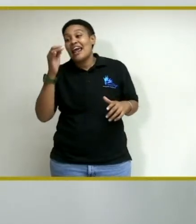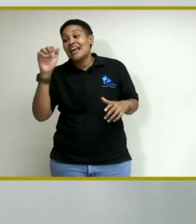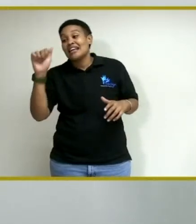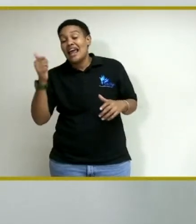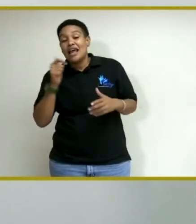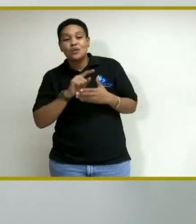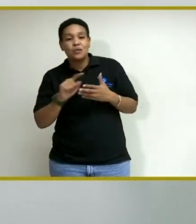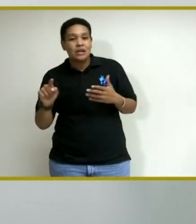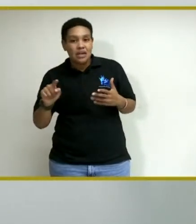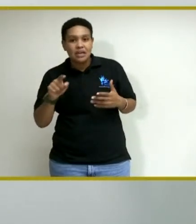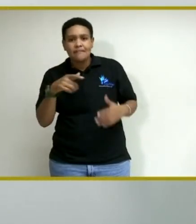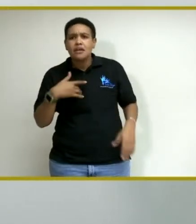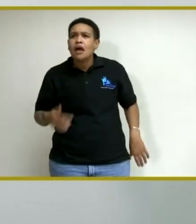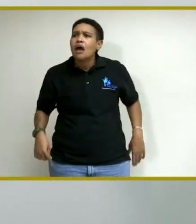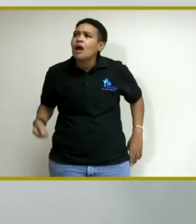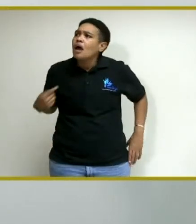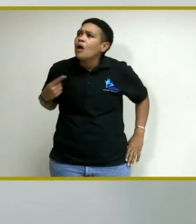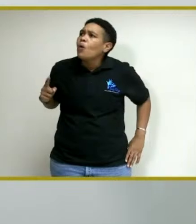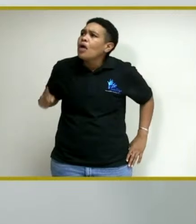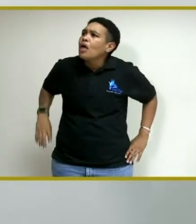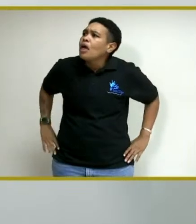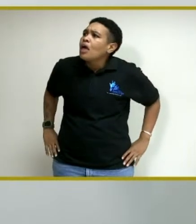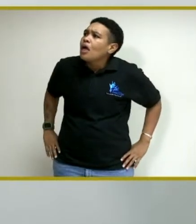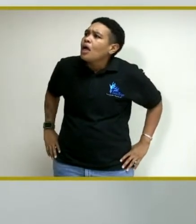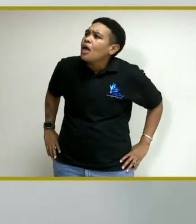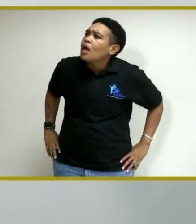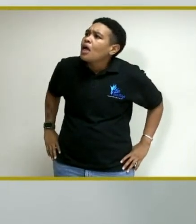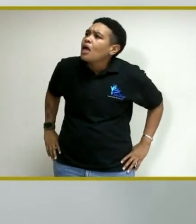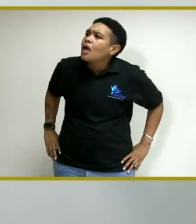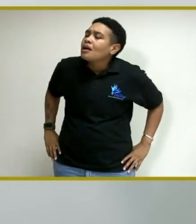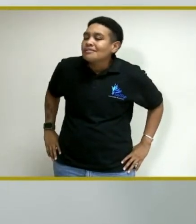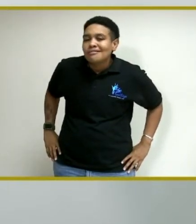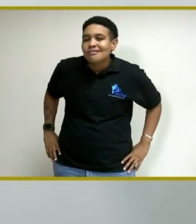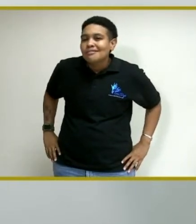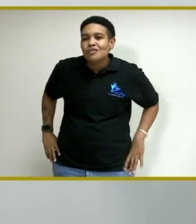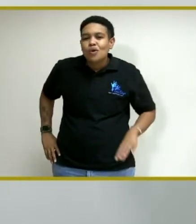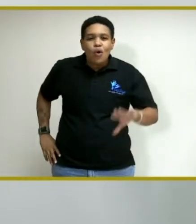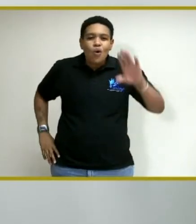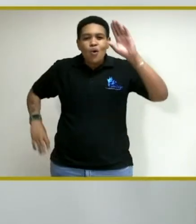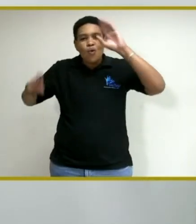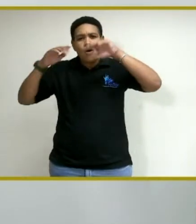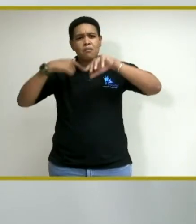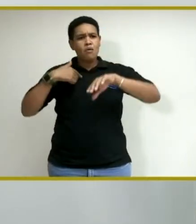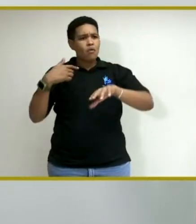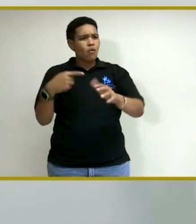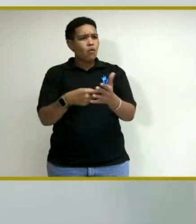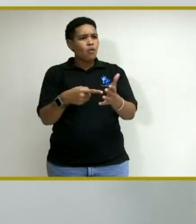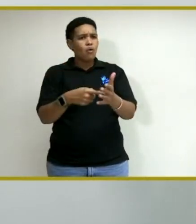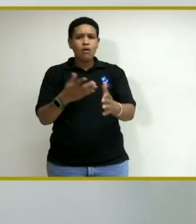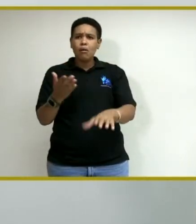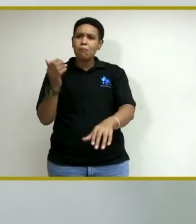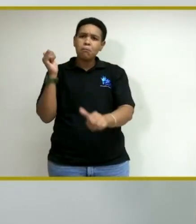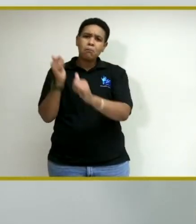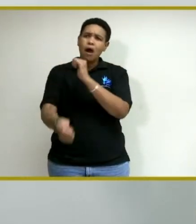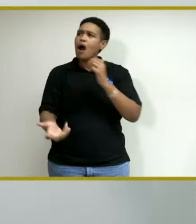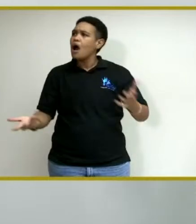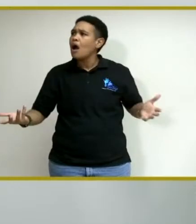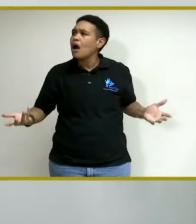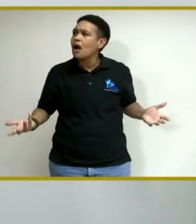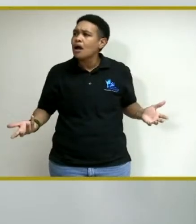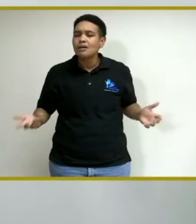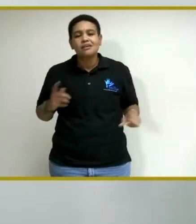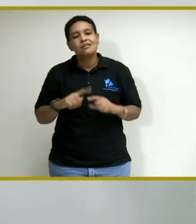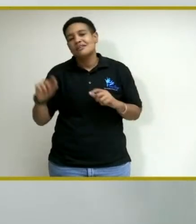10 weeks, you may believe that you're overdue, but you are not